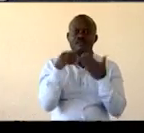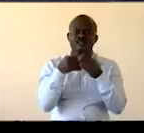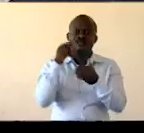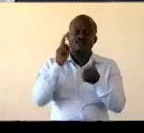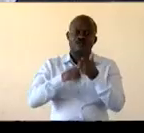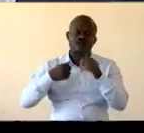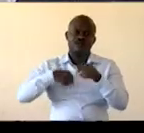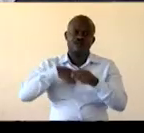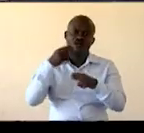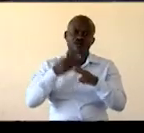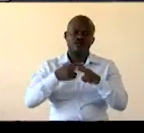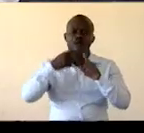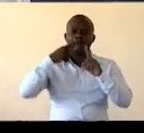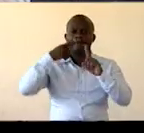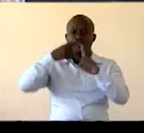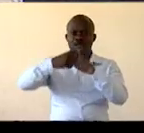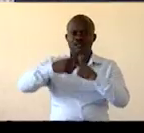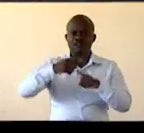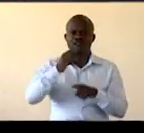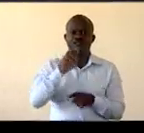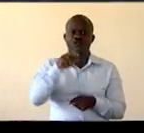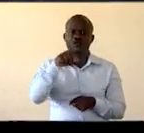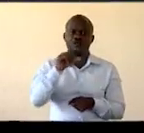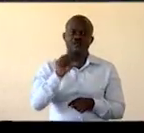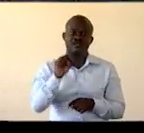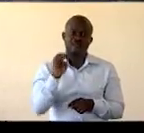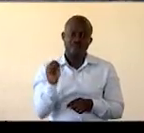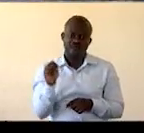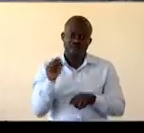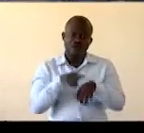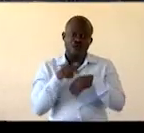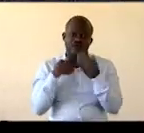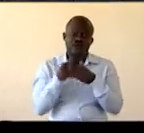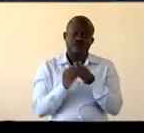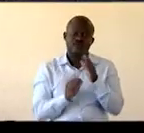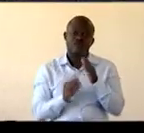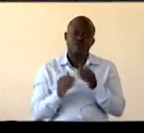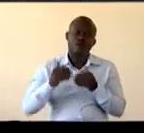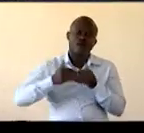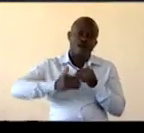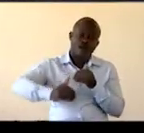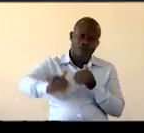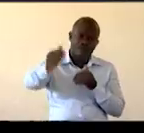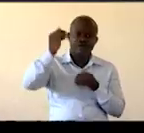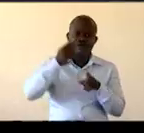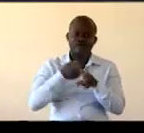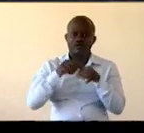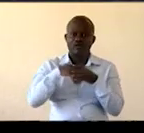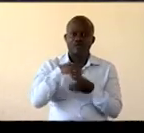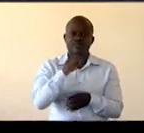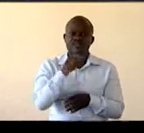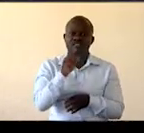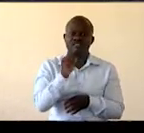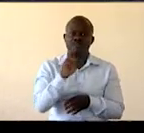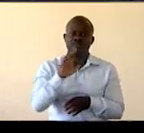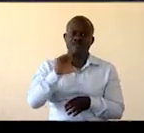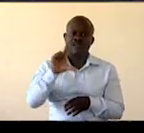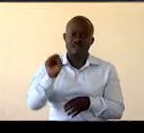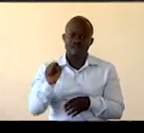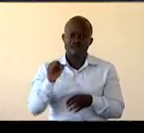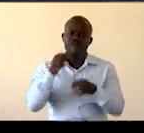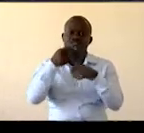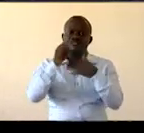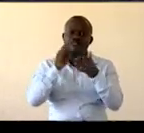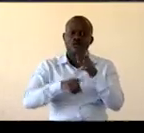call positive tropism. When plants grow away from the stimulus, that is what we